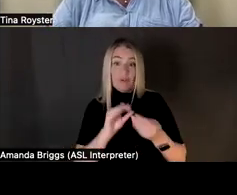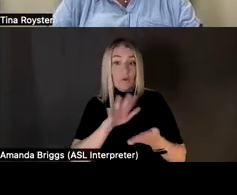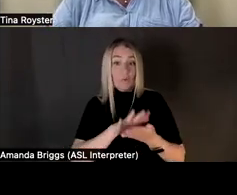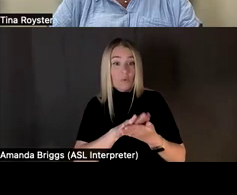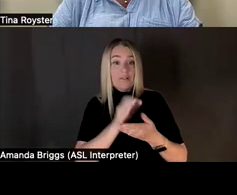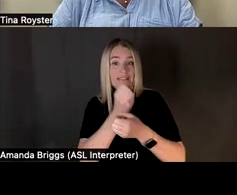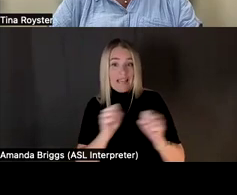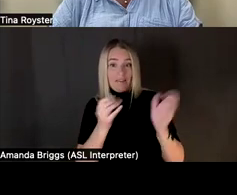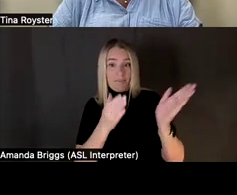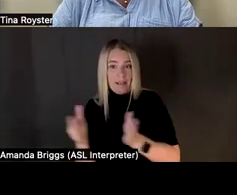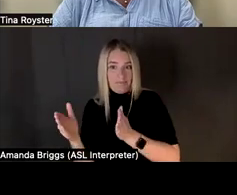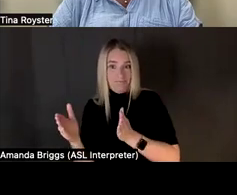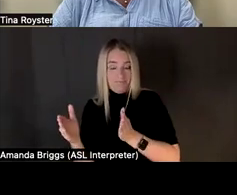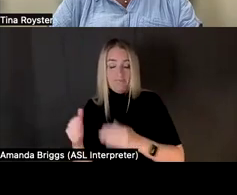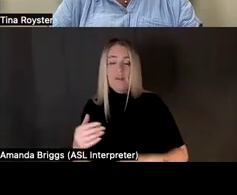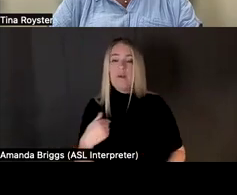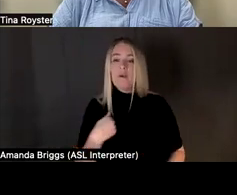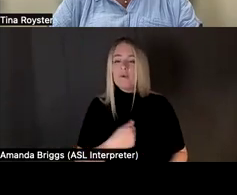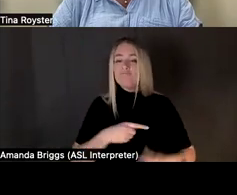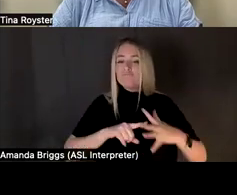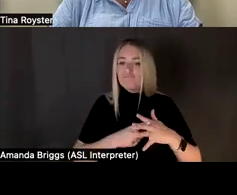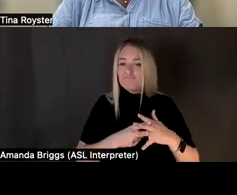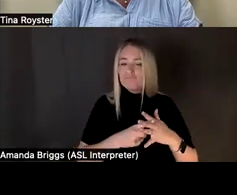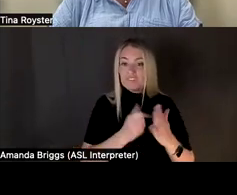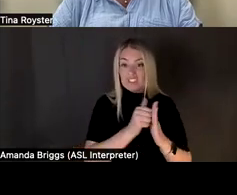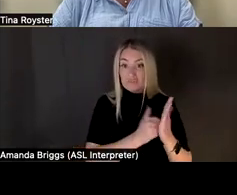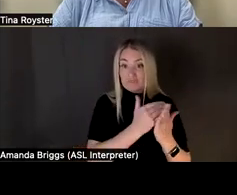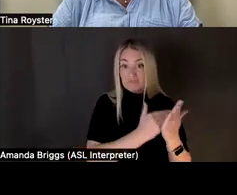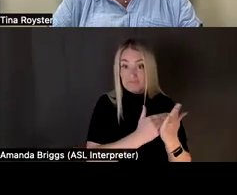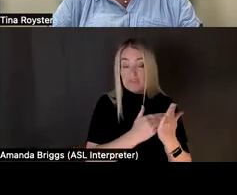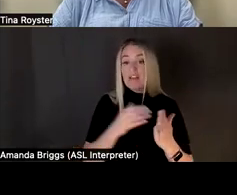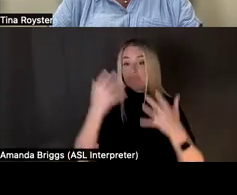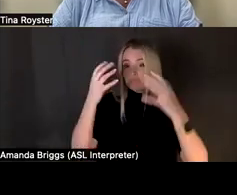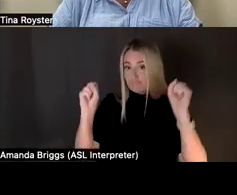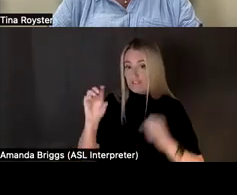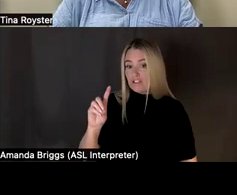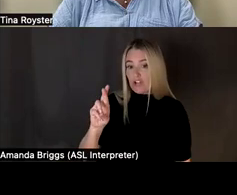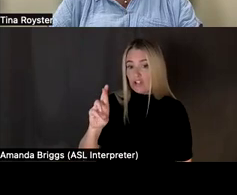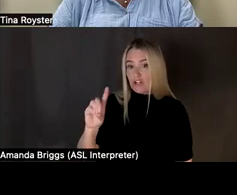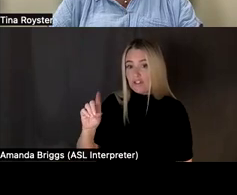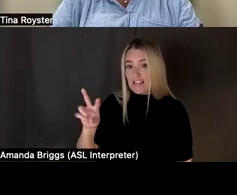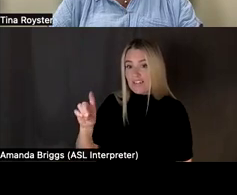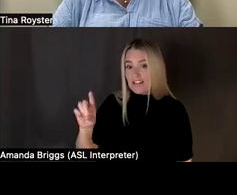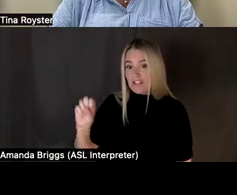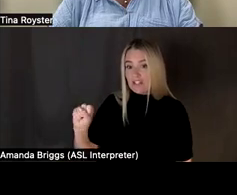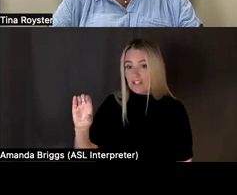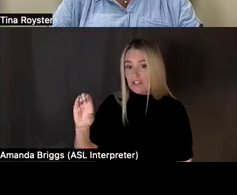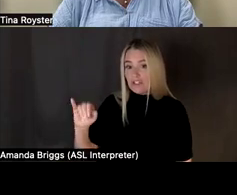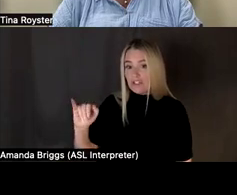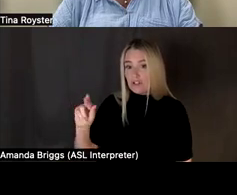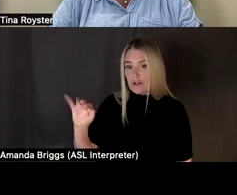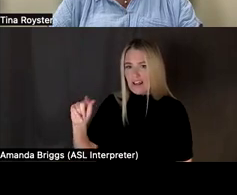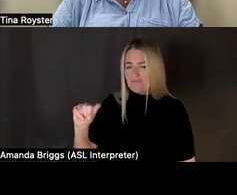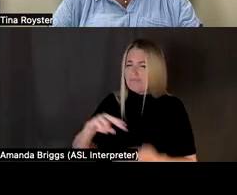as follows. We will begin the evening with Superintendent Dr. David Sharetta reviewing what is a comprehensive school